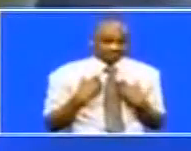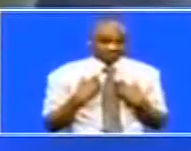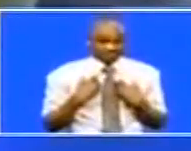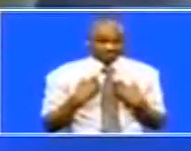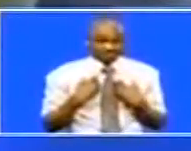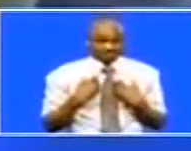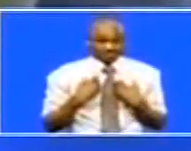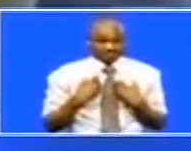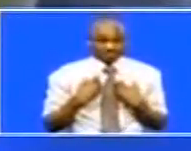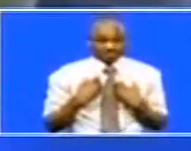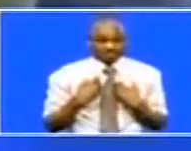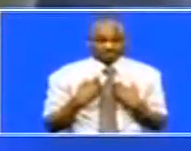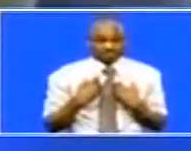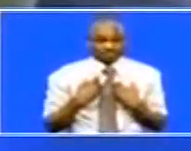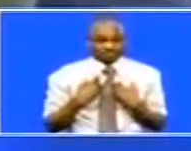the M-Lab,